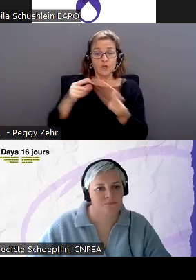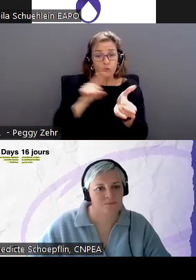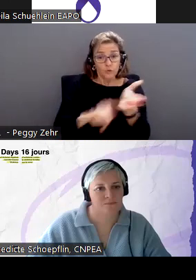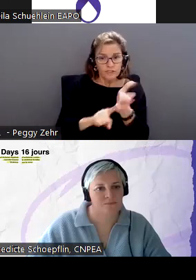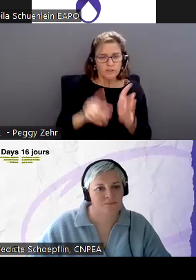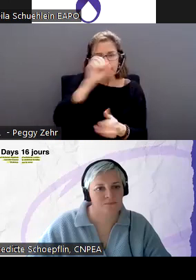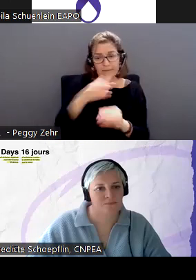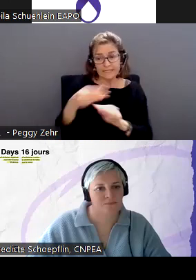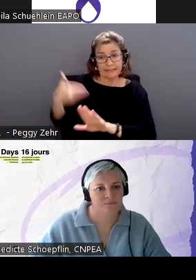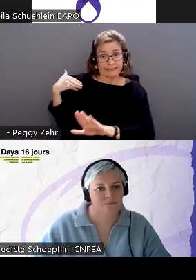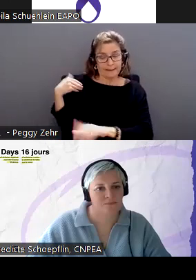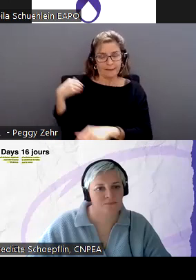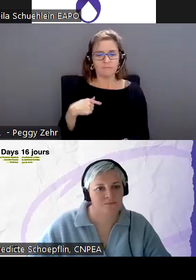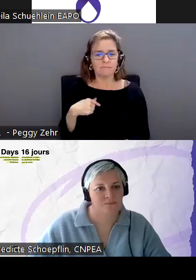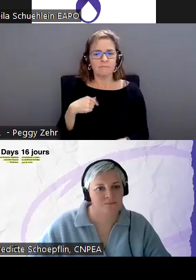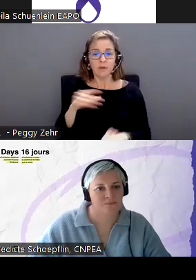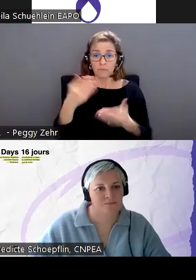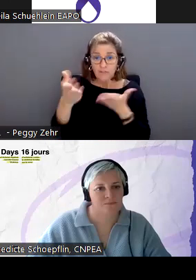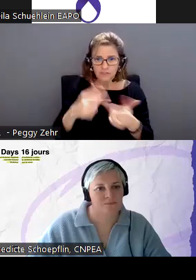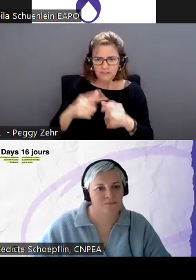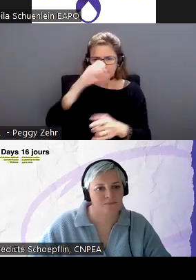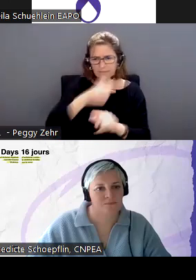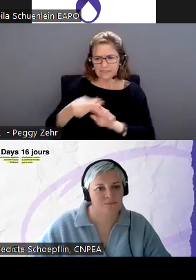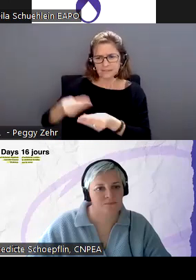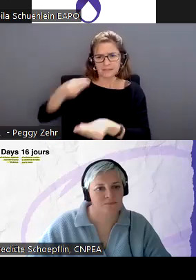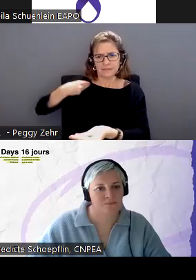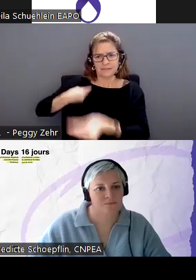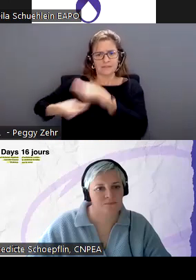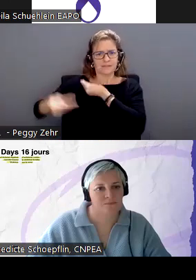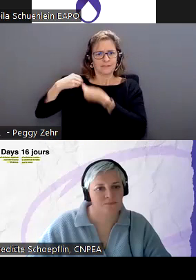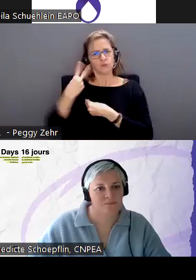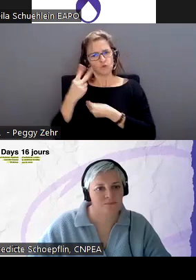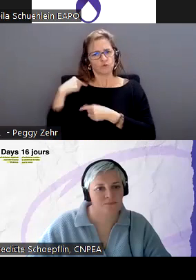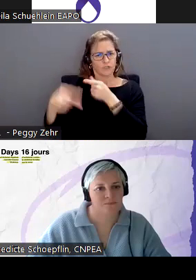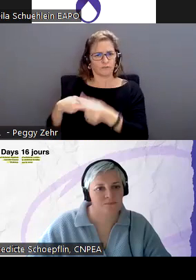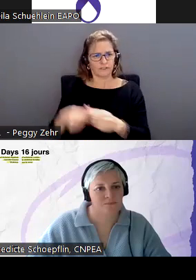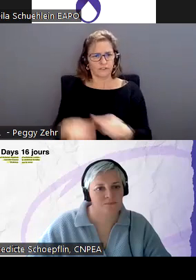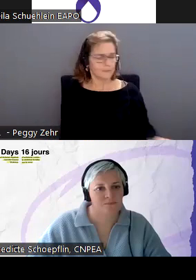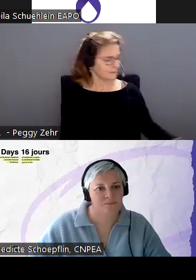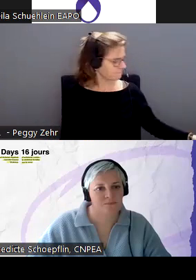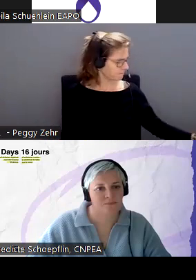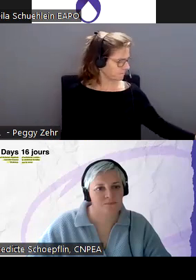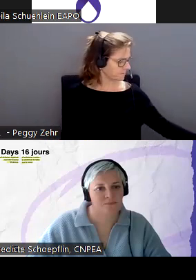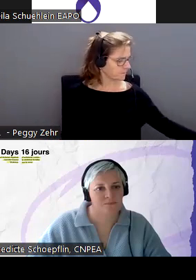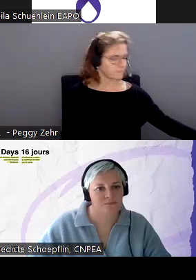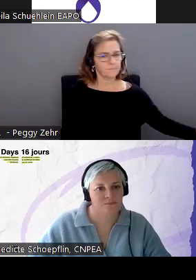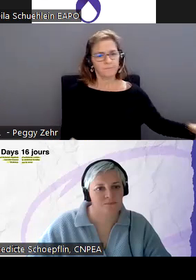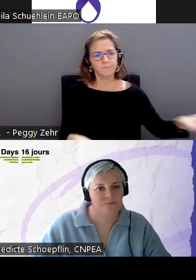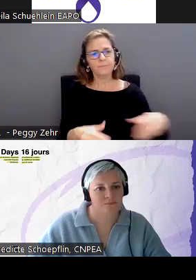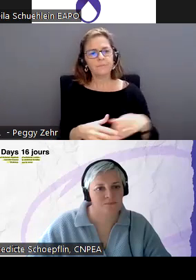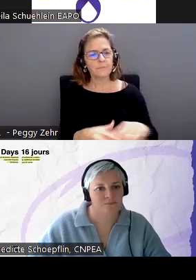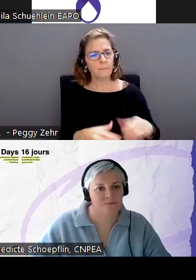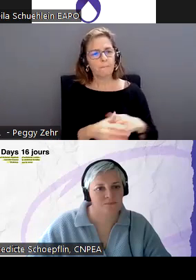services. So that's kind of where we're starting from. We also know from past research, this was a study done by